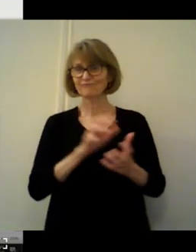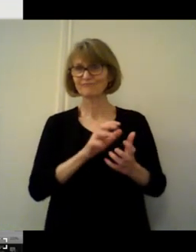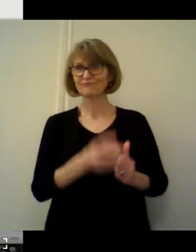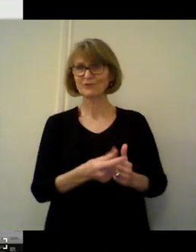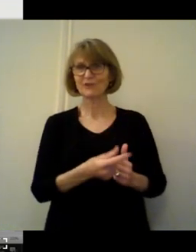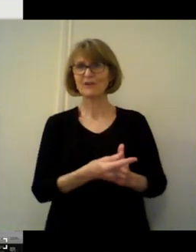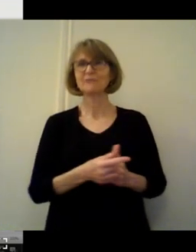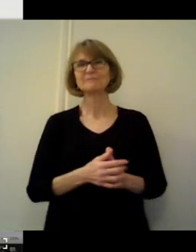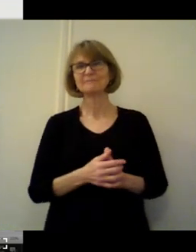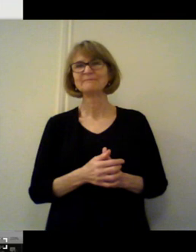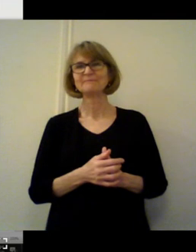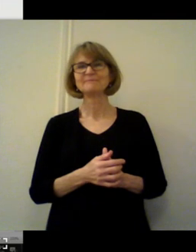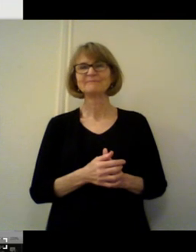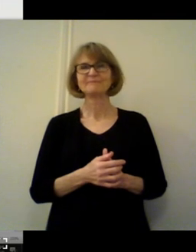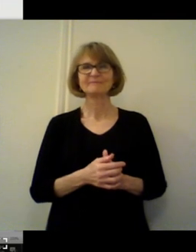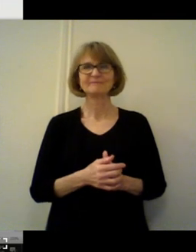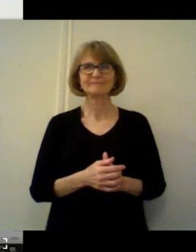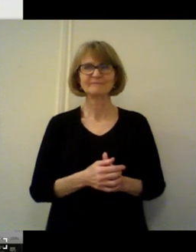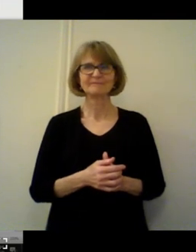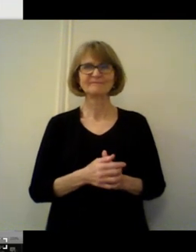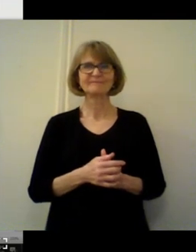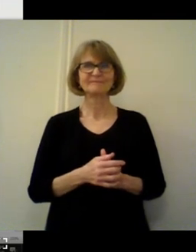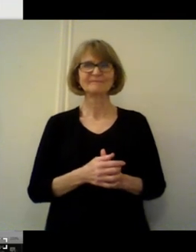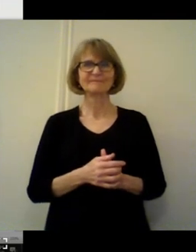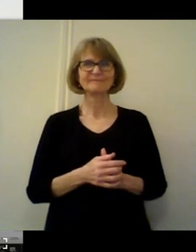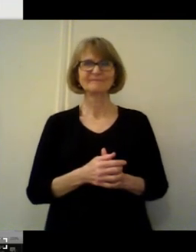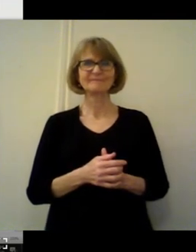That is Ray, my dog, Ray.